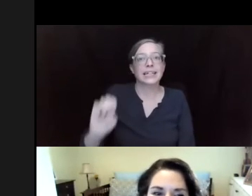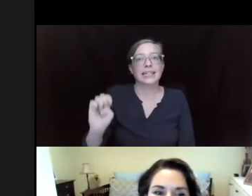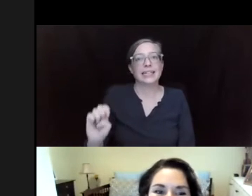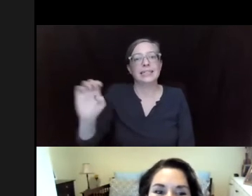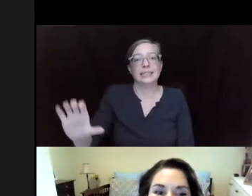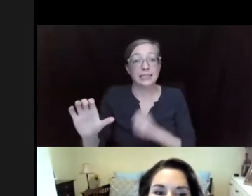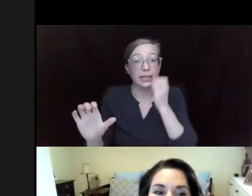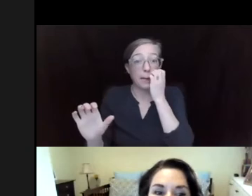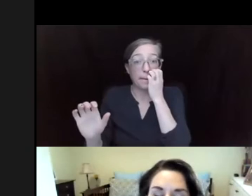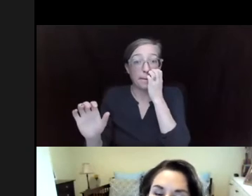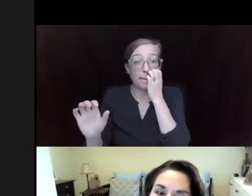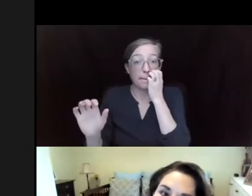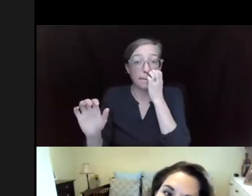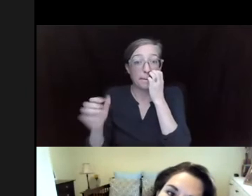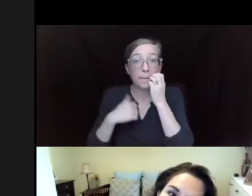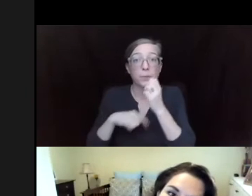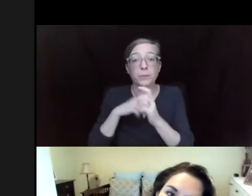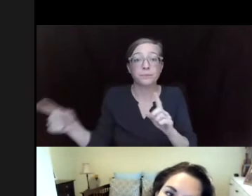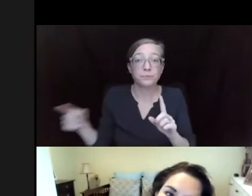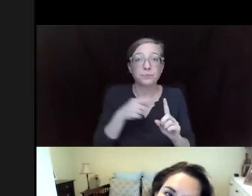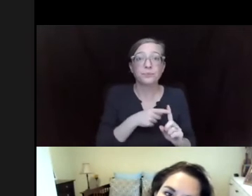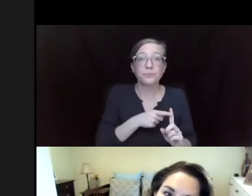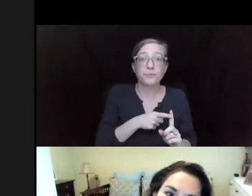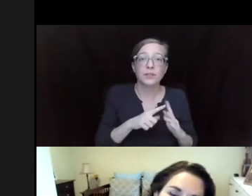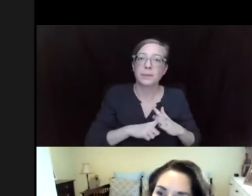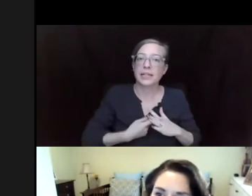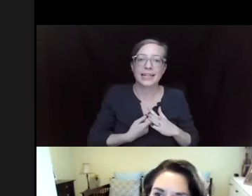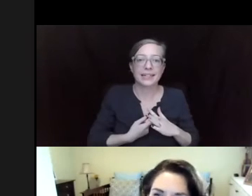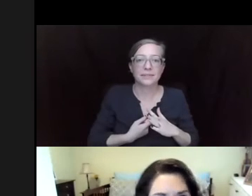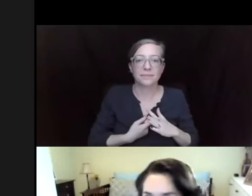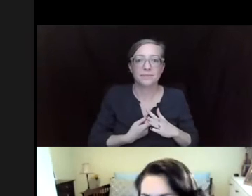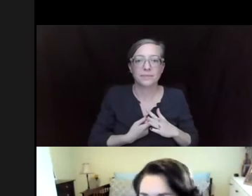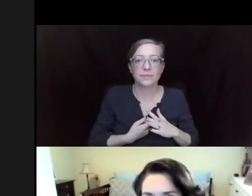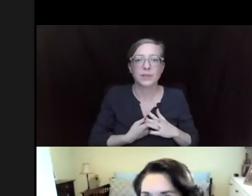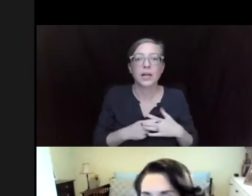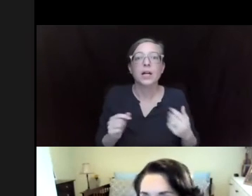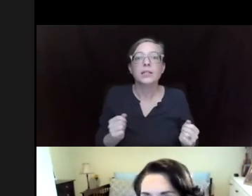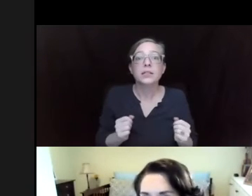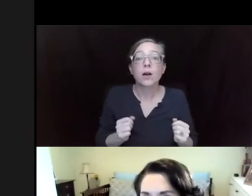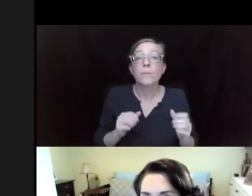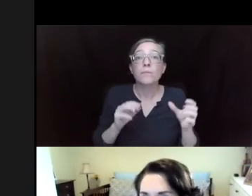board. This is a little microchannel with an inlet and an outlet, and here are particles. Do you see that